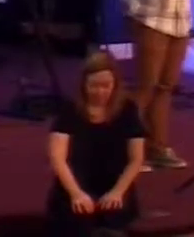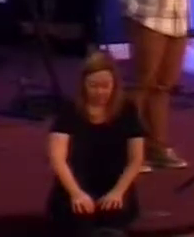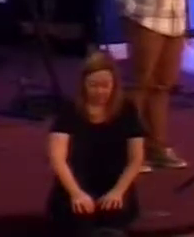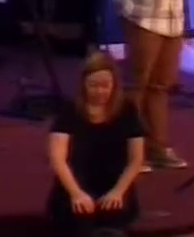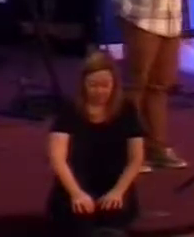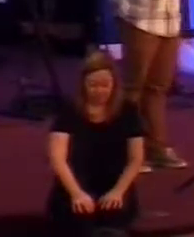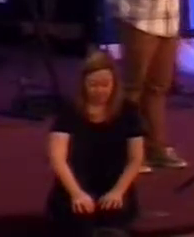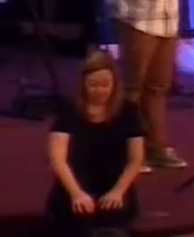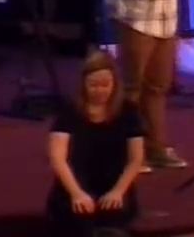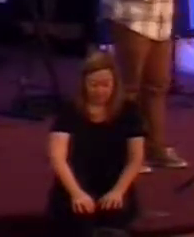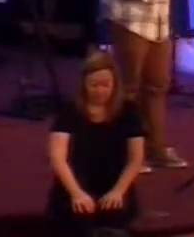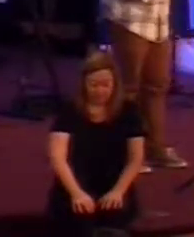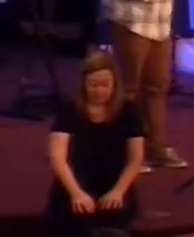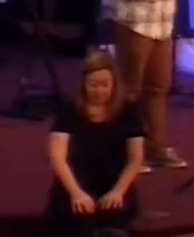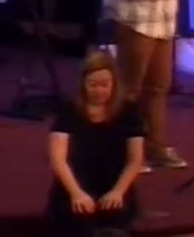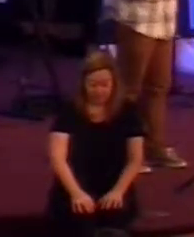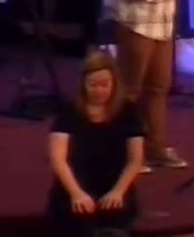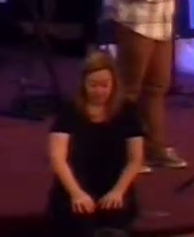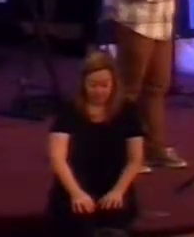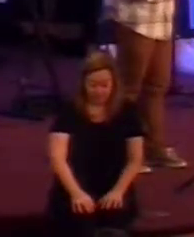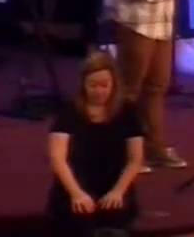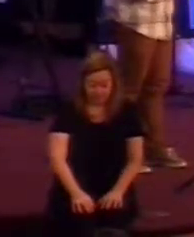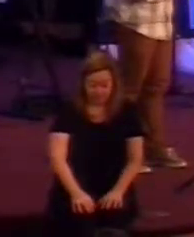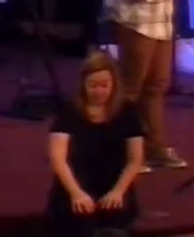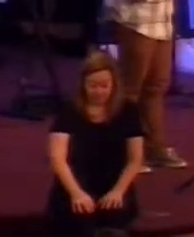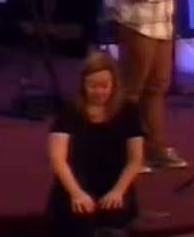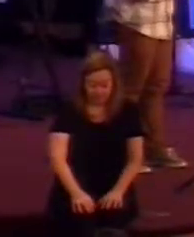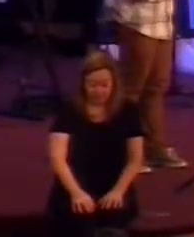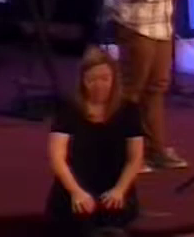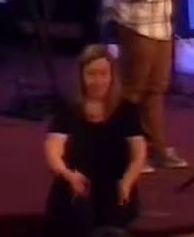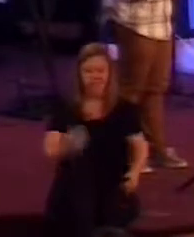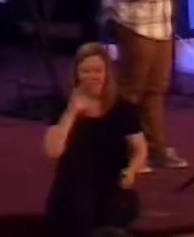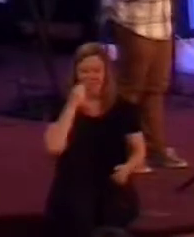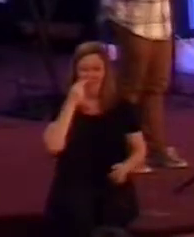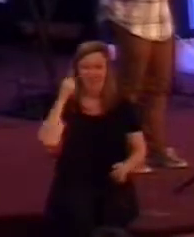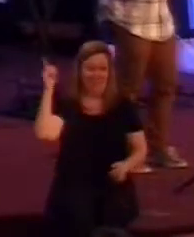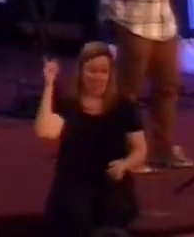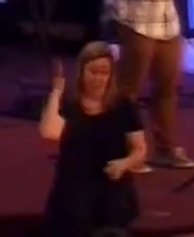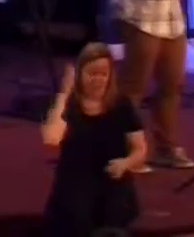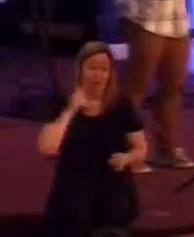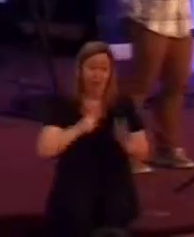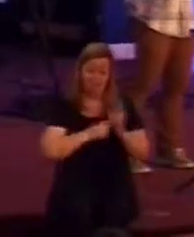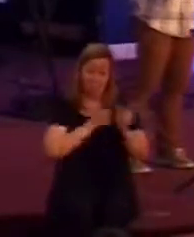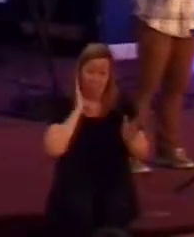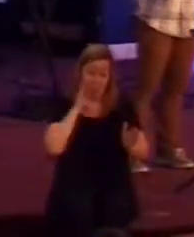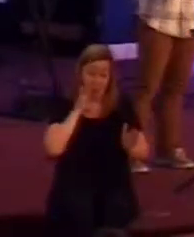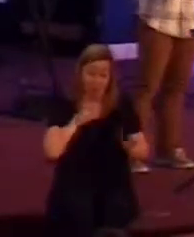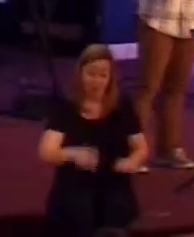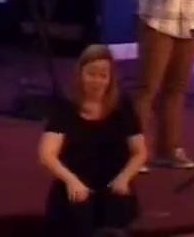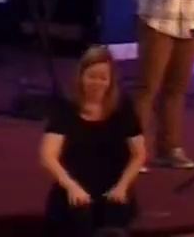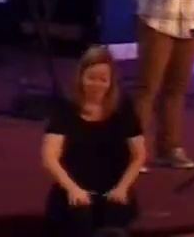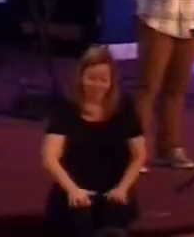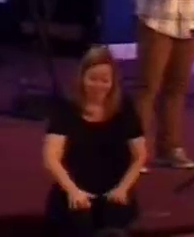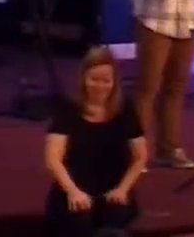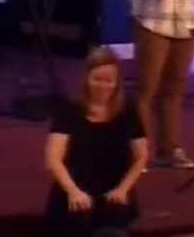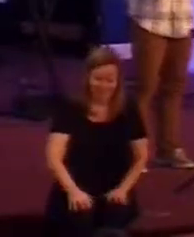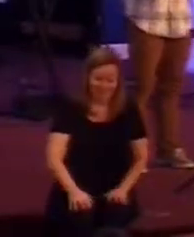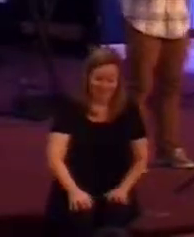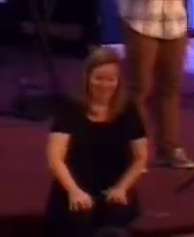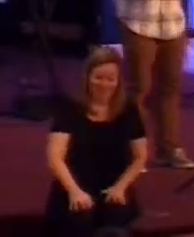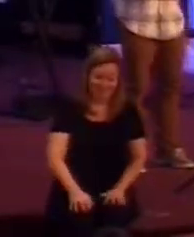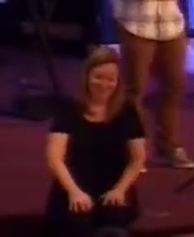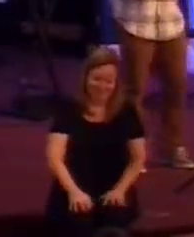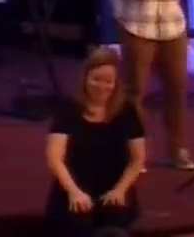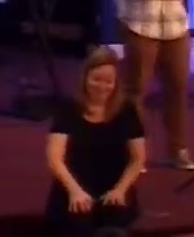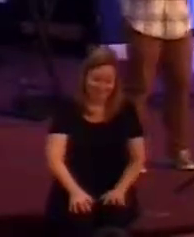body, which was as good as dead. This is hilarious, by the way, and I'll show you why. Since he was about 100 years old, or